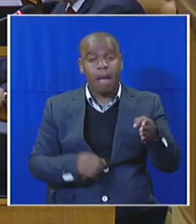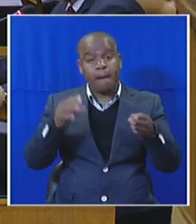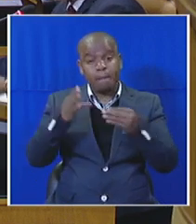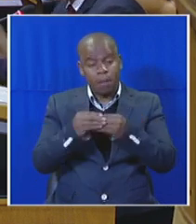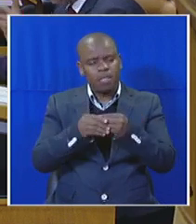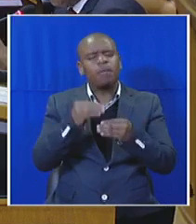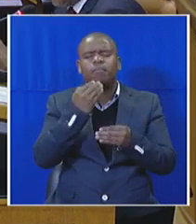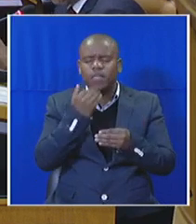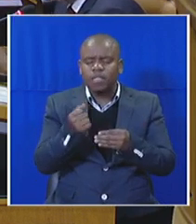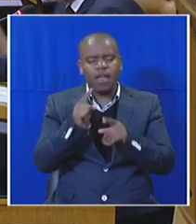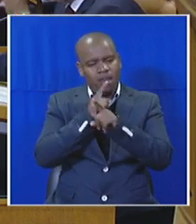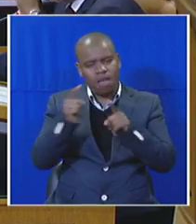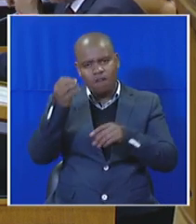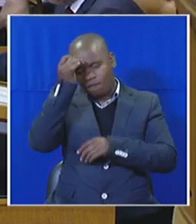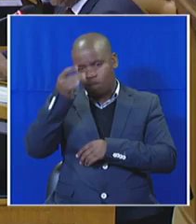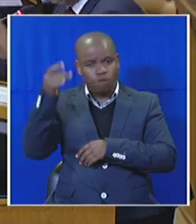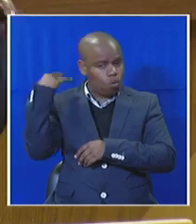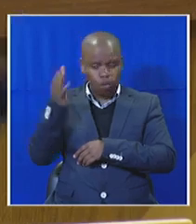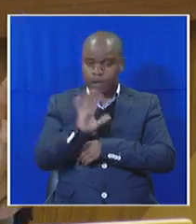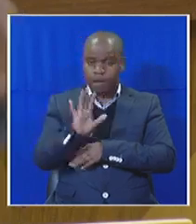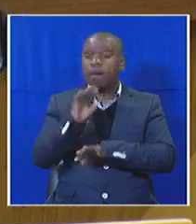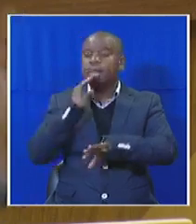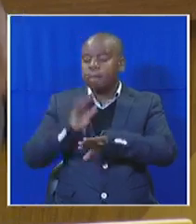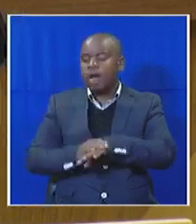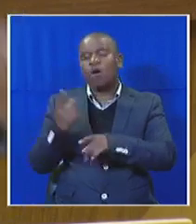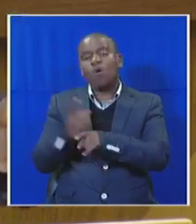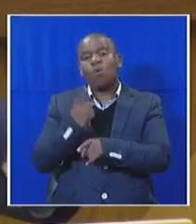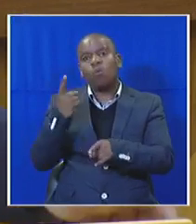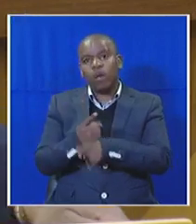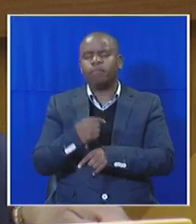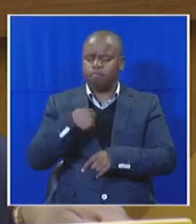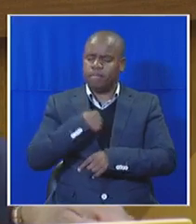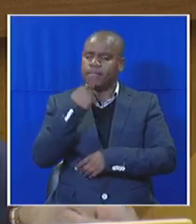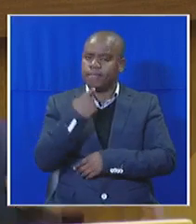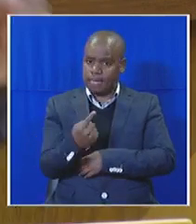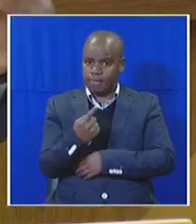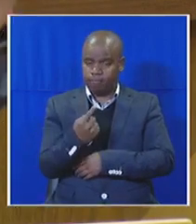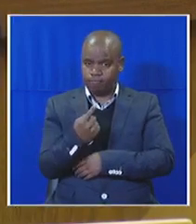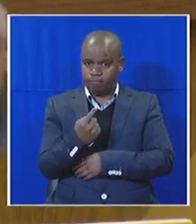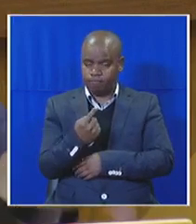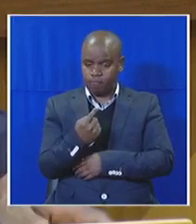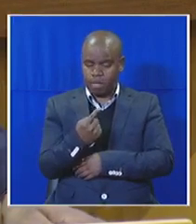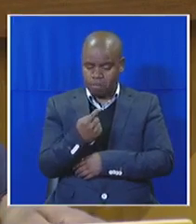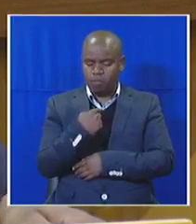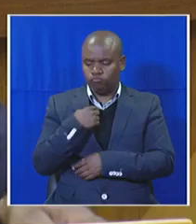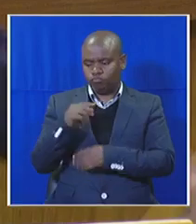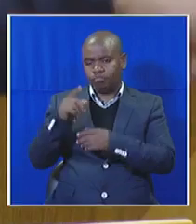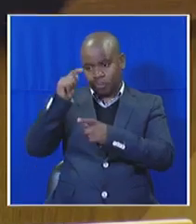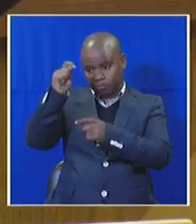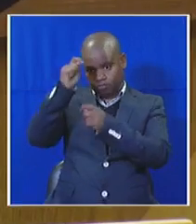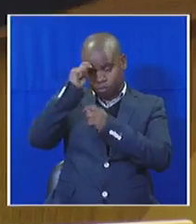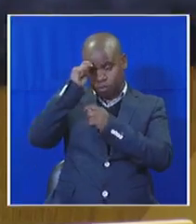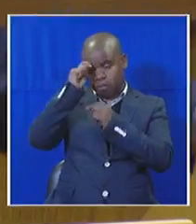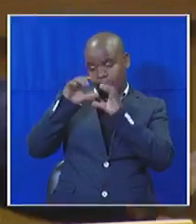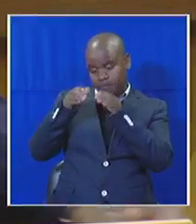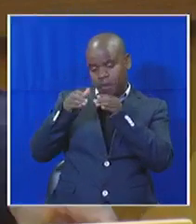kwehlukana. Ngikhuluma njengomongameli weANC kumalungu eANC. Ngakhuluma njengomongameli wezwe